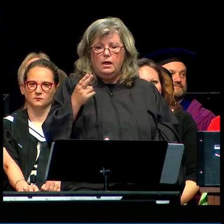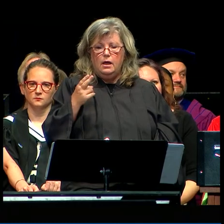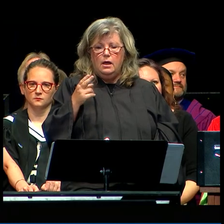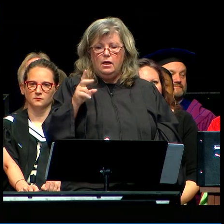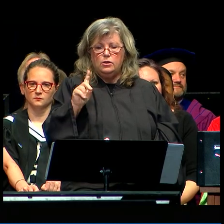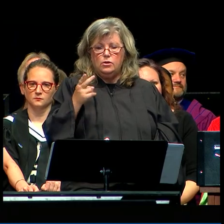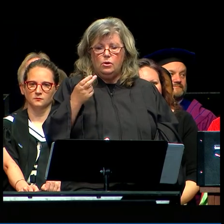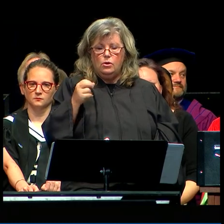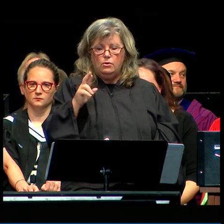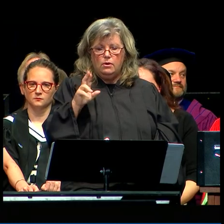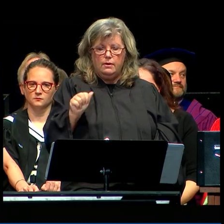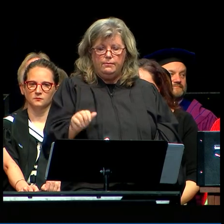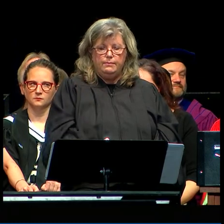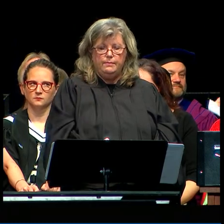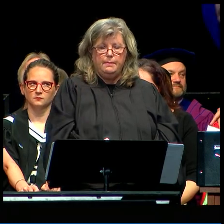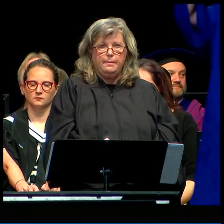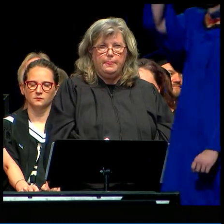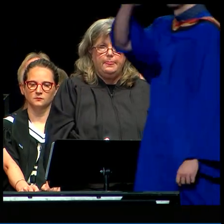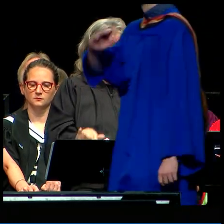John Dixon.